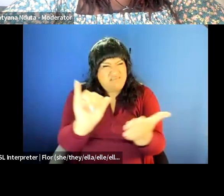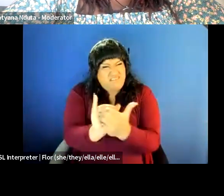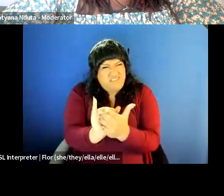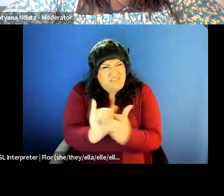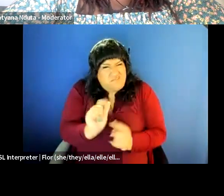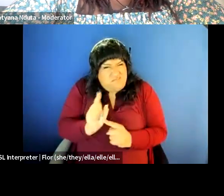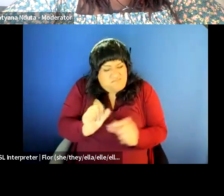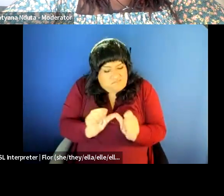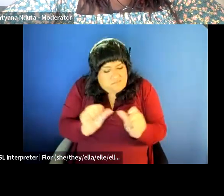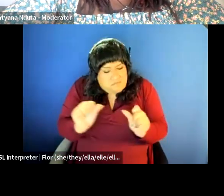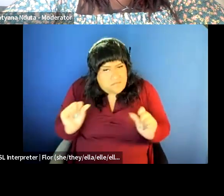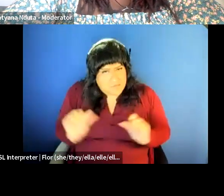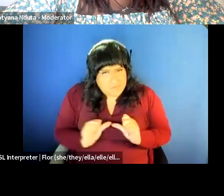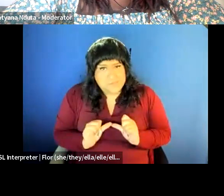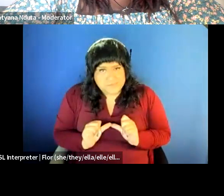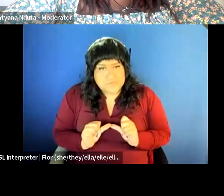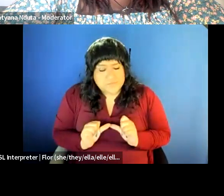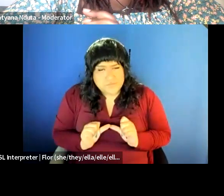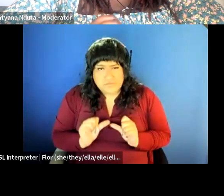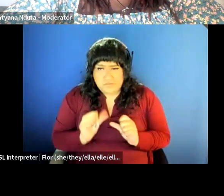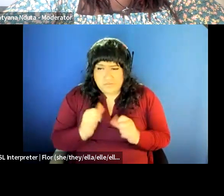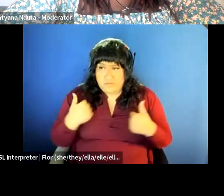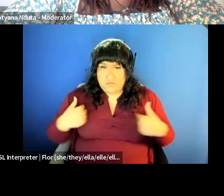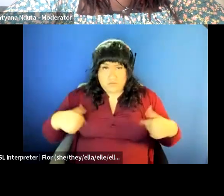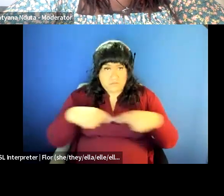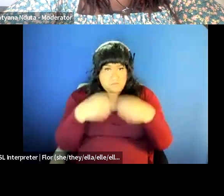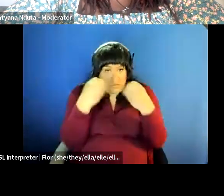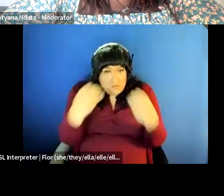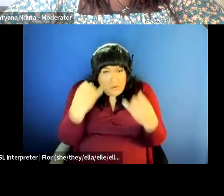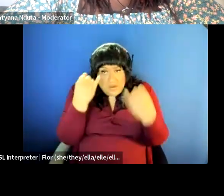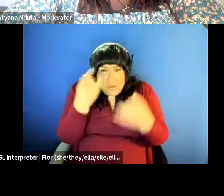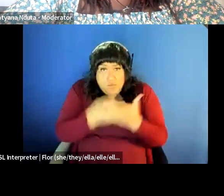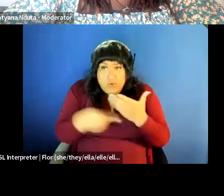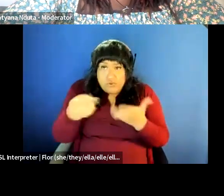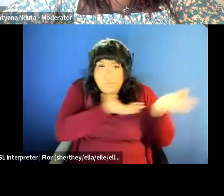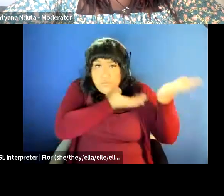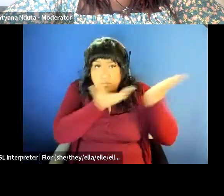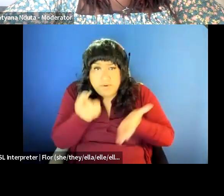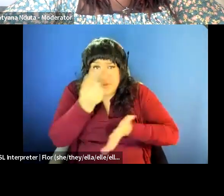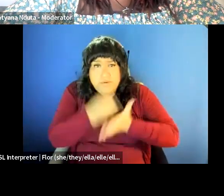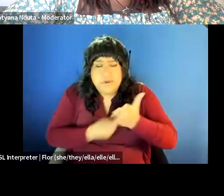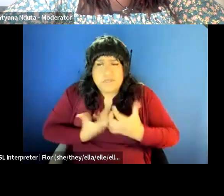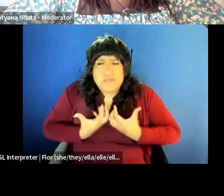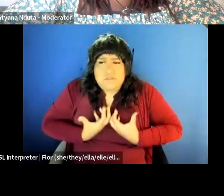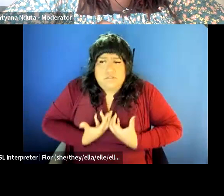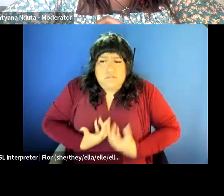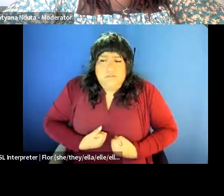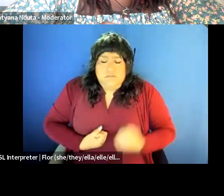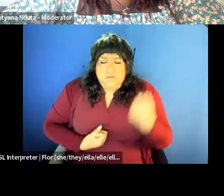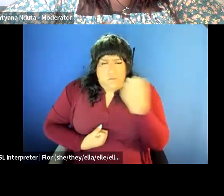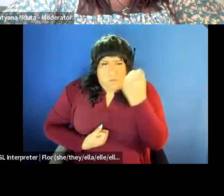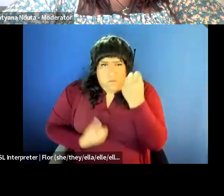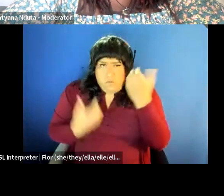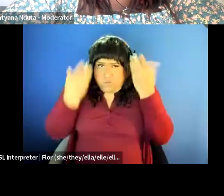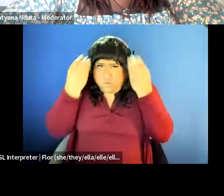We have no idea what you're bringing or what you're holding, But in this moment, I just want to give